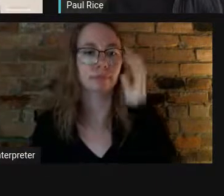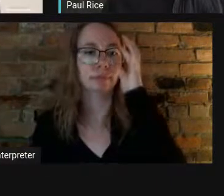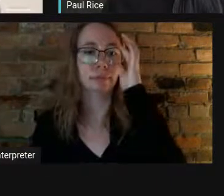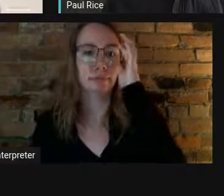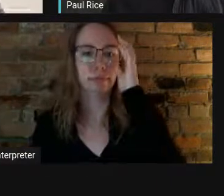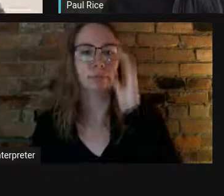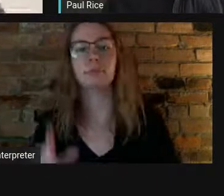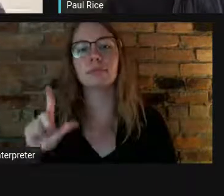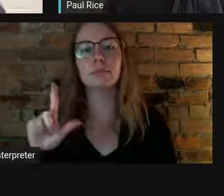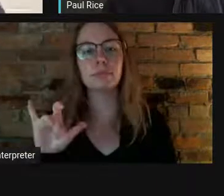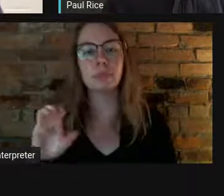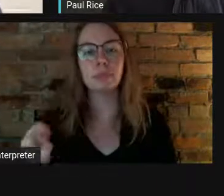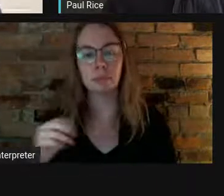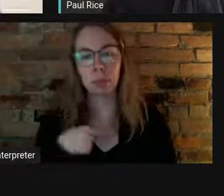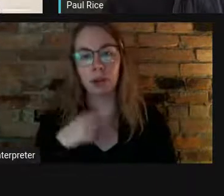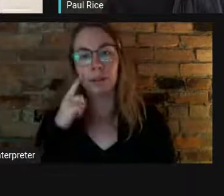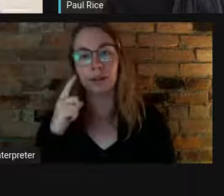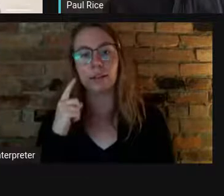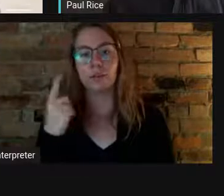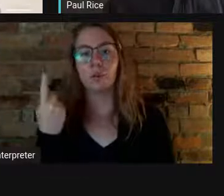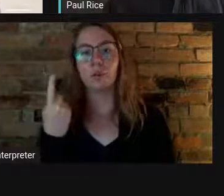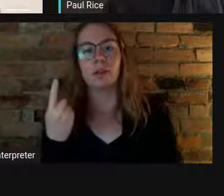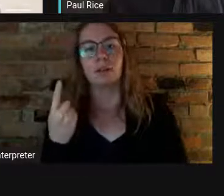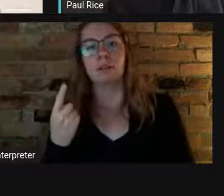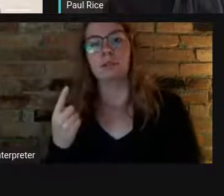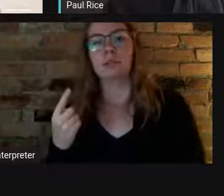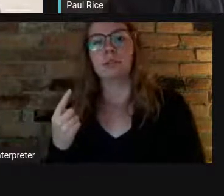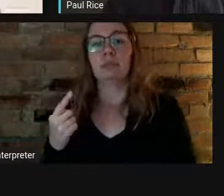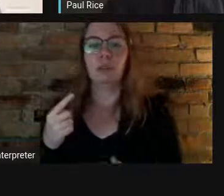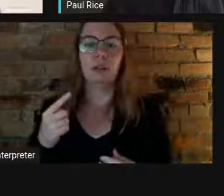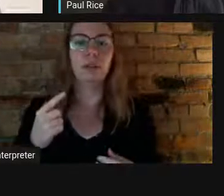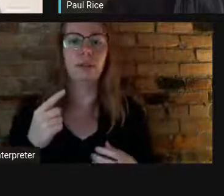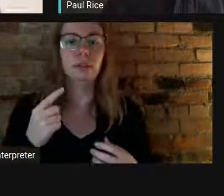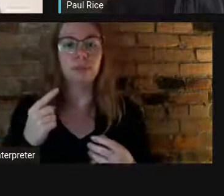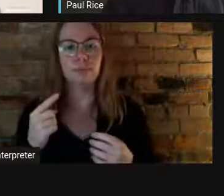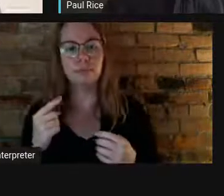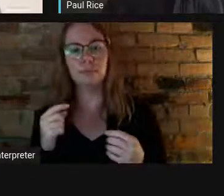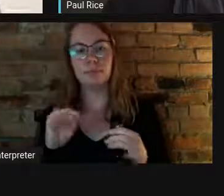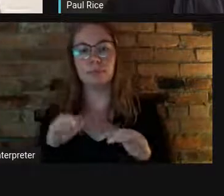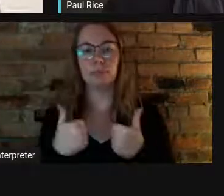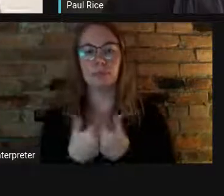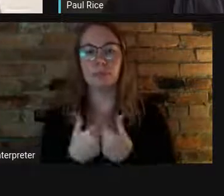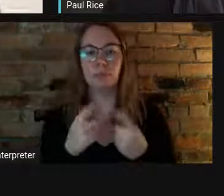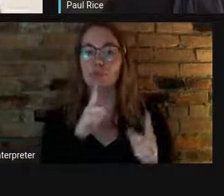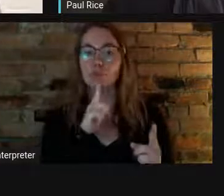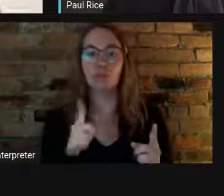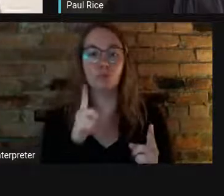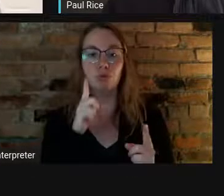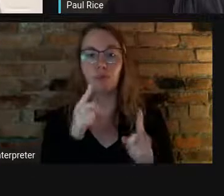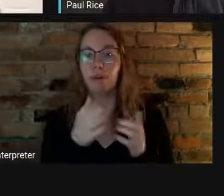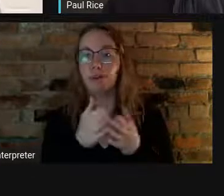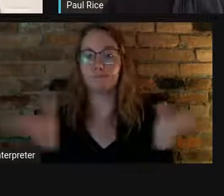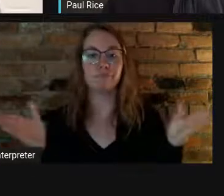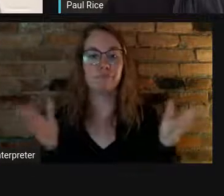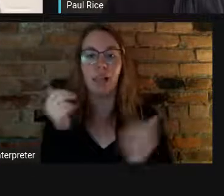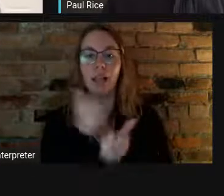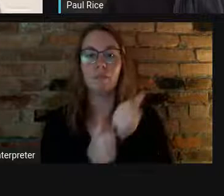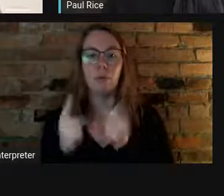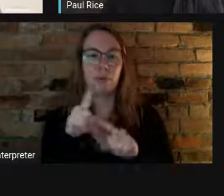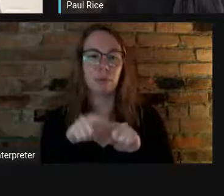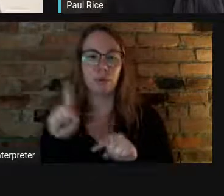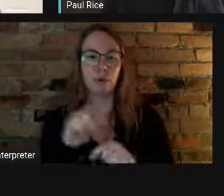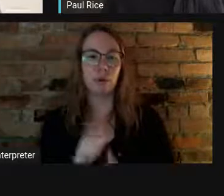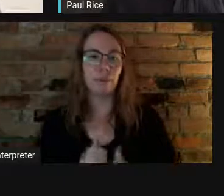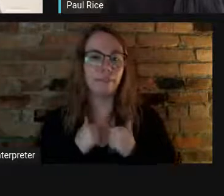yeah, well, I think it's one of those things that can be a trait across the board, depending on where you are and where you come out, right?